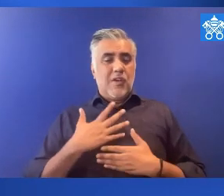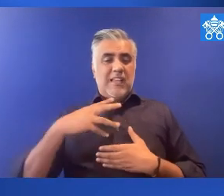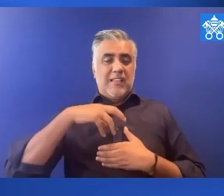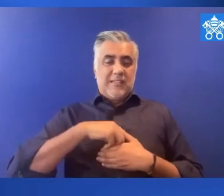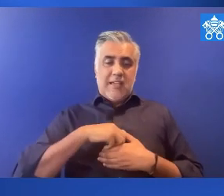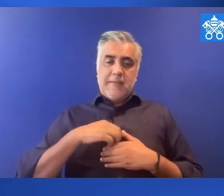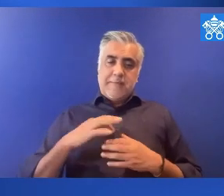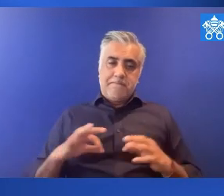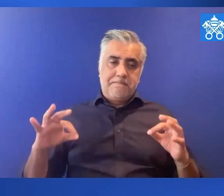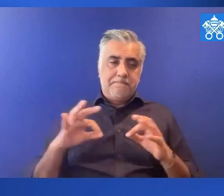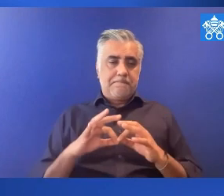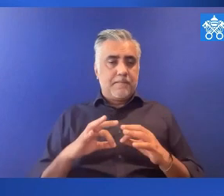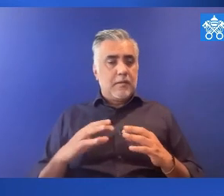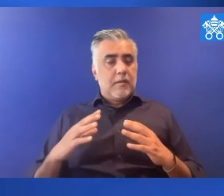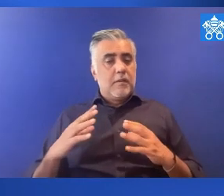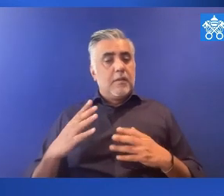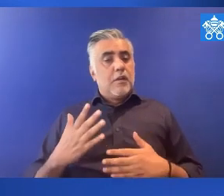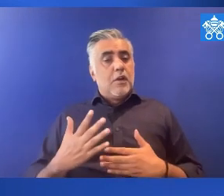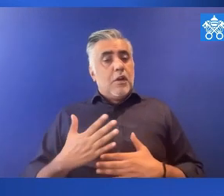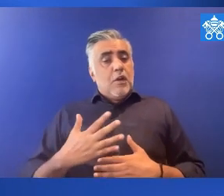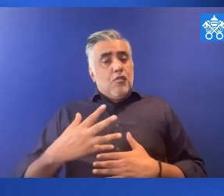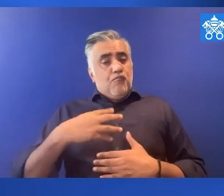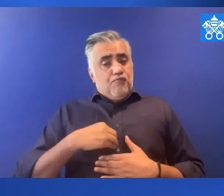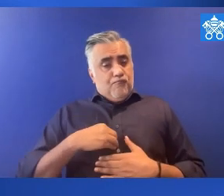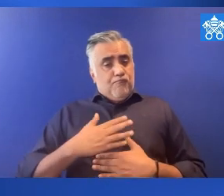Living this joy inside.